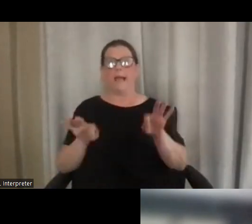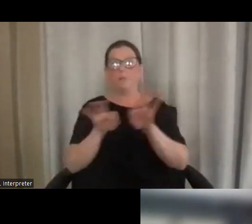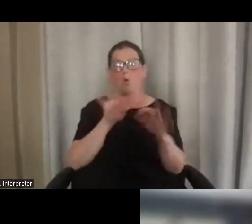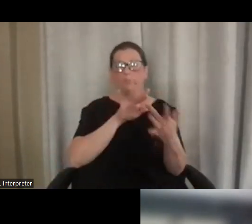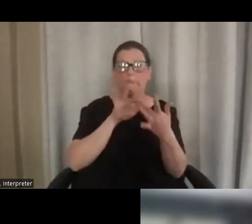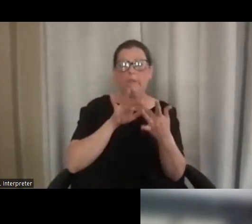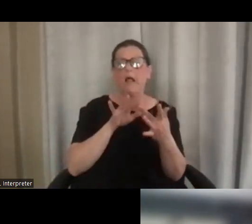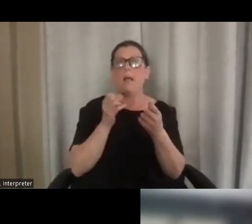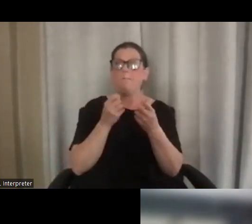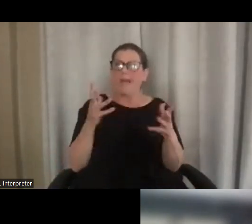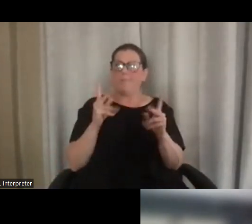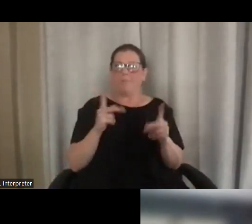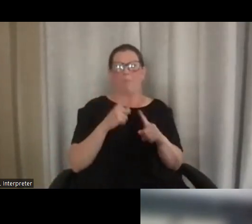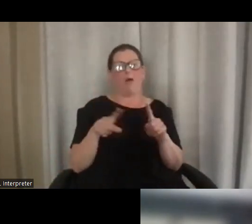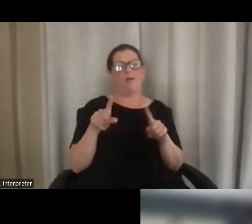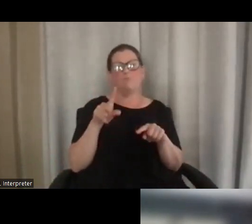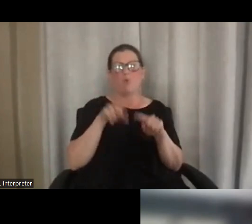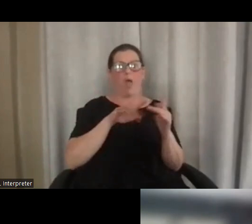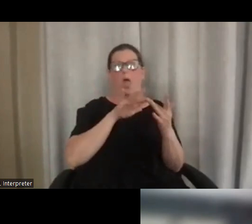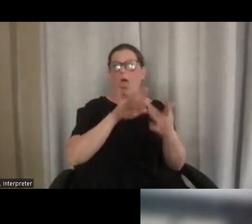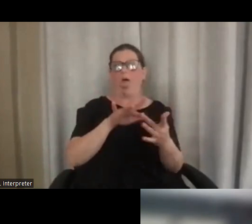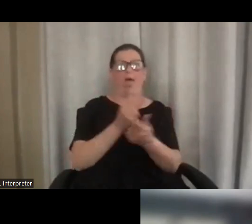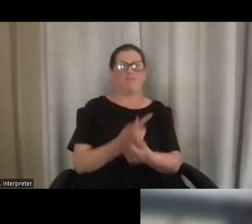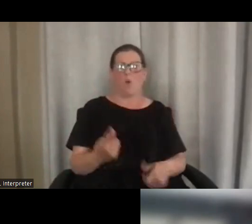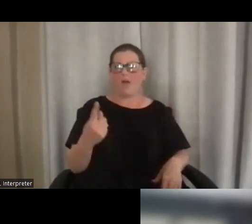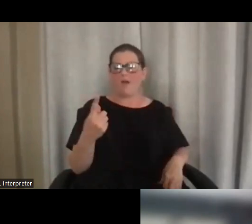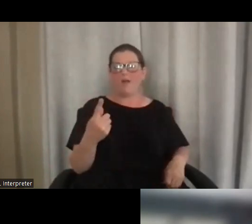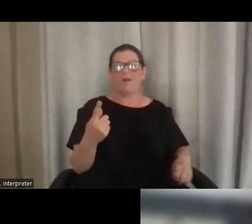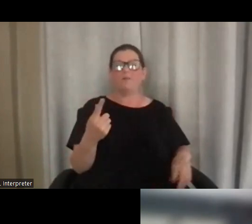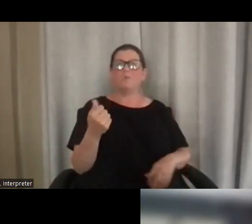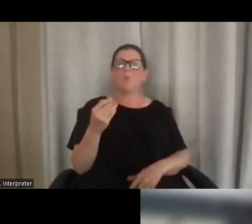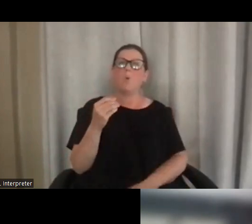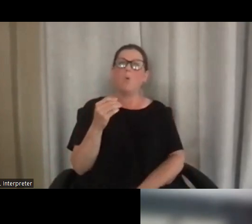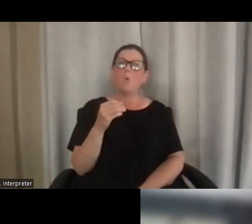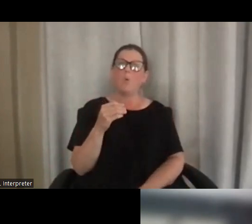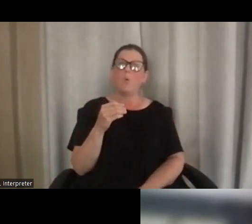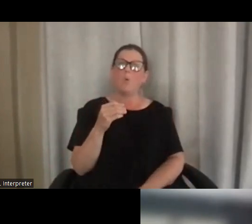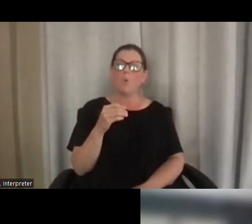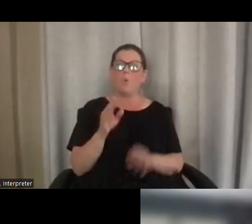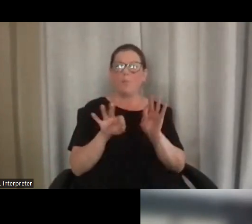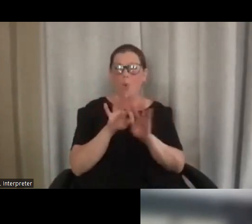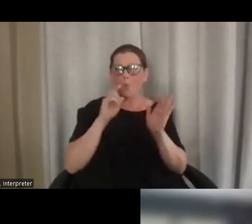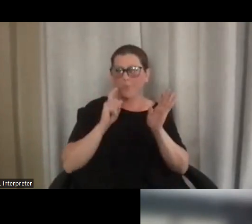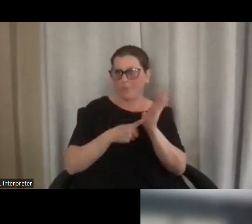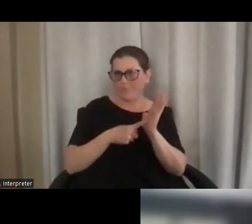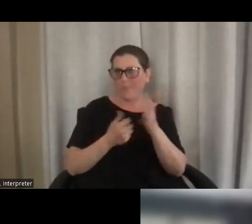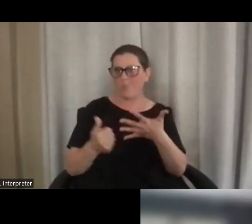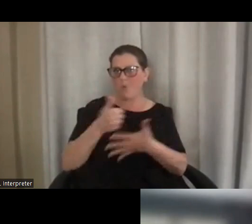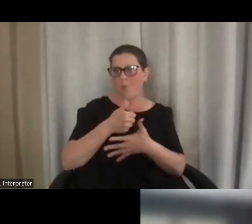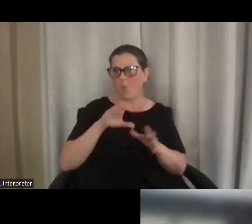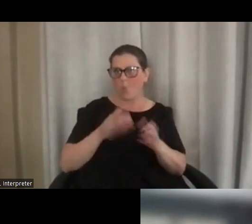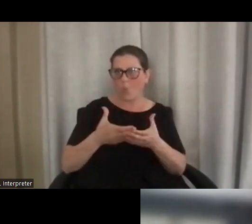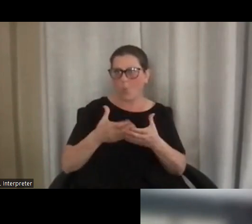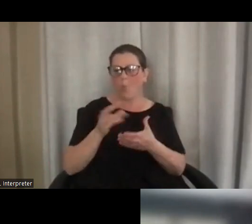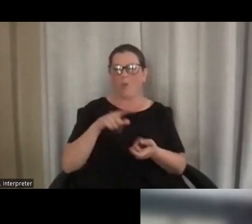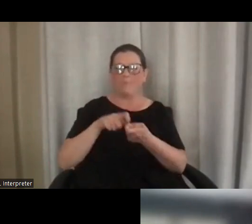any one particular awareness campaign. So it's just really, I identifying a priority group or geographic